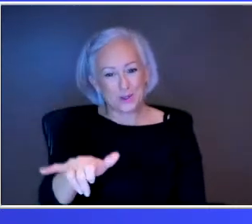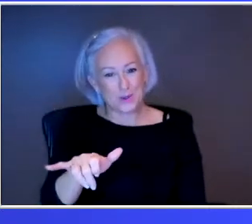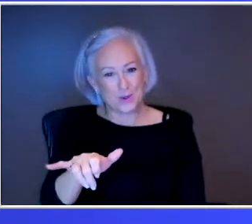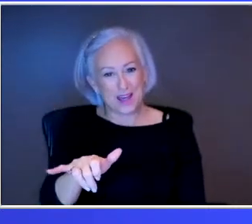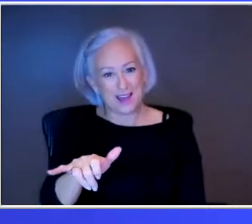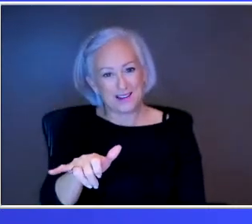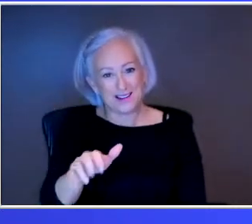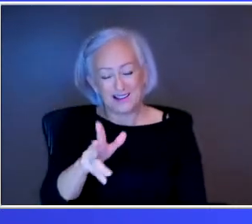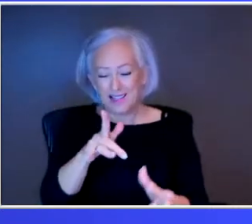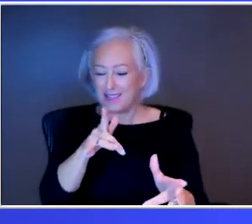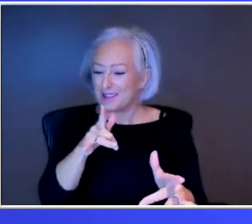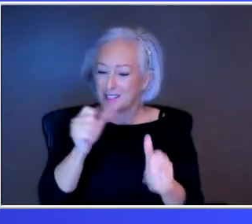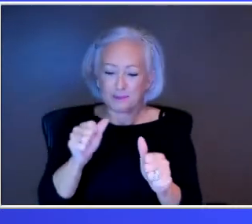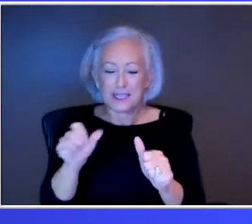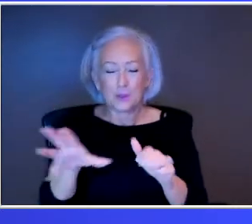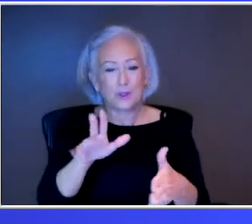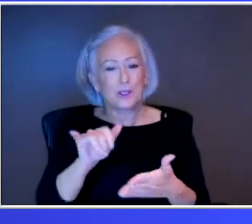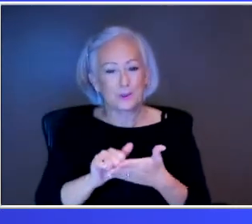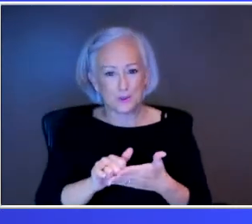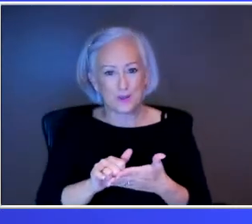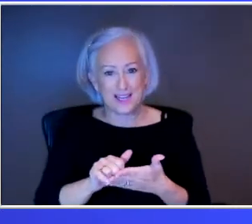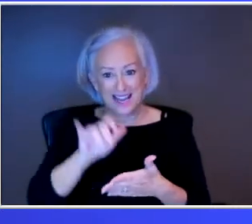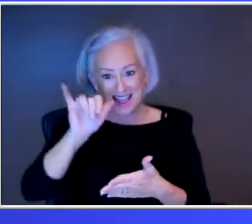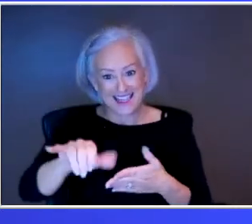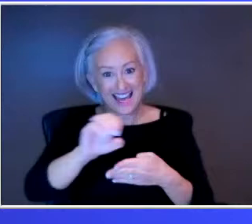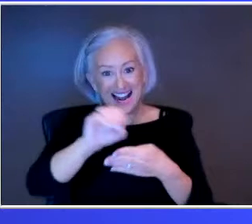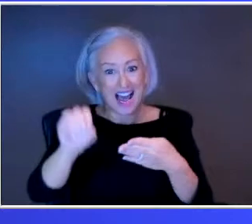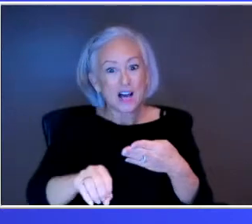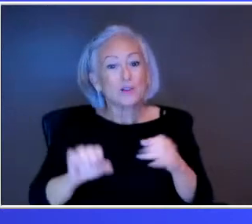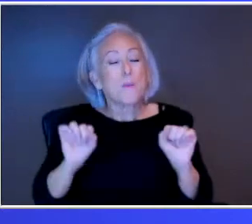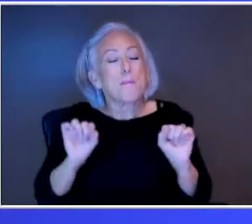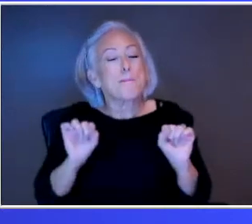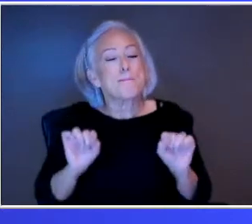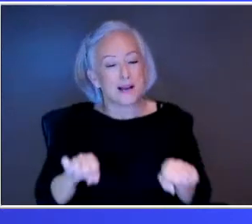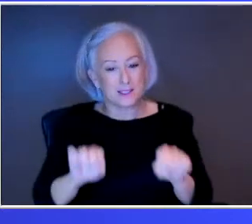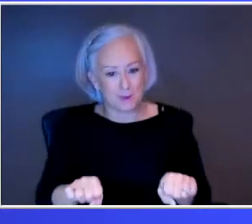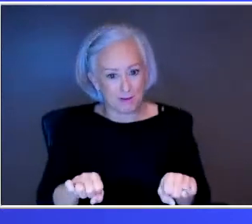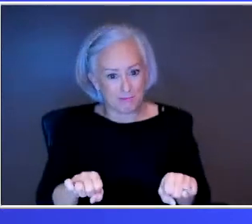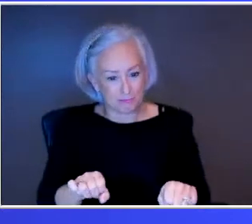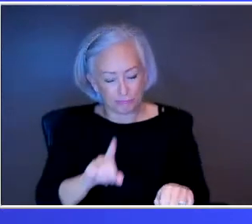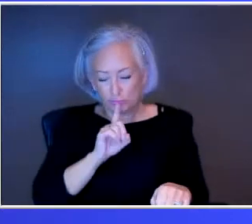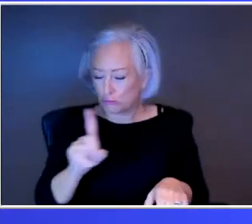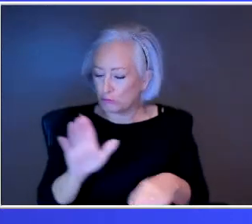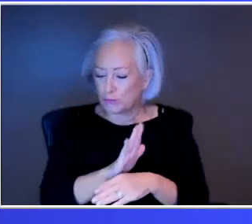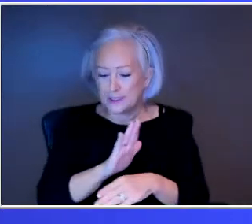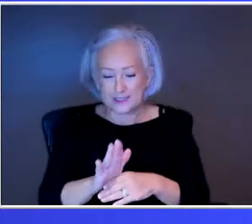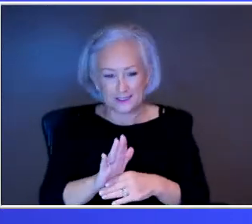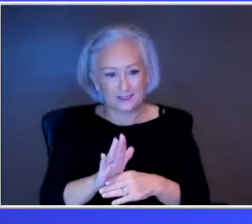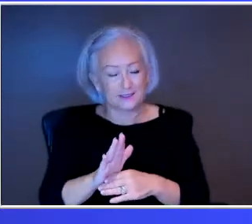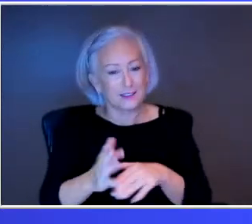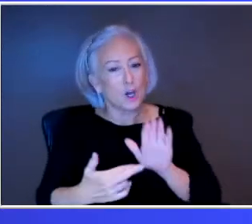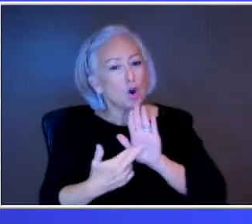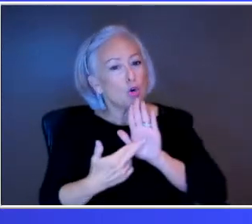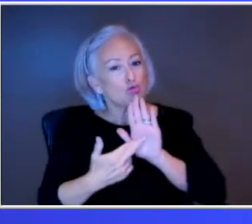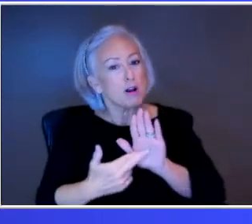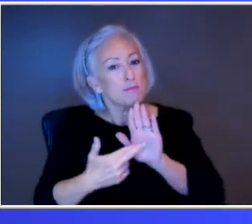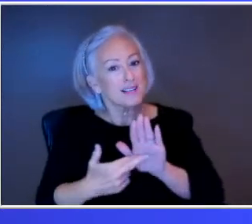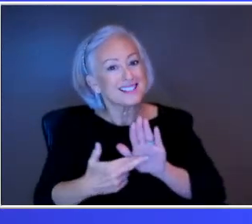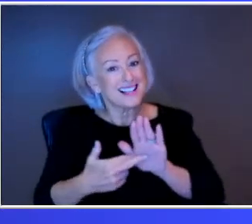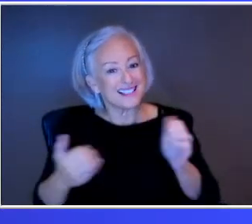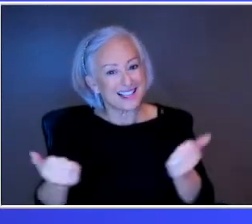we do them, because this type of outcome is possible. For sure, it represents everything going exactly